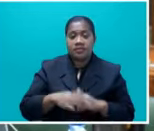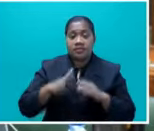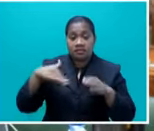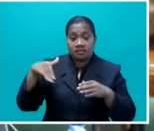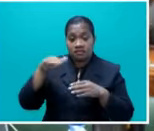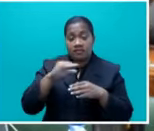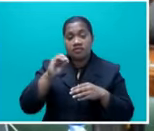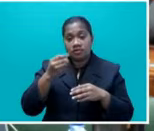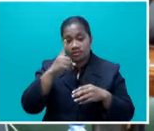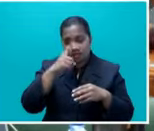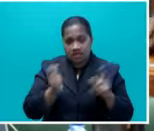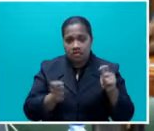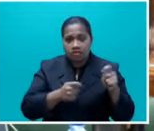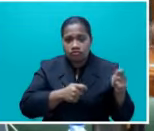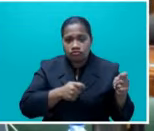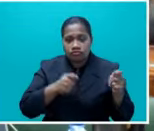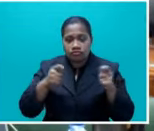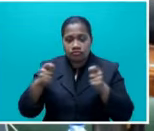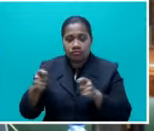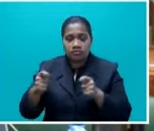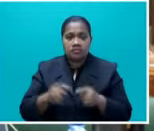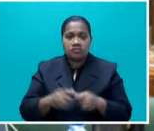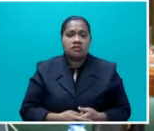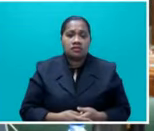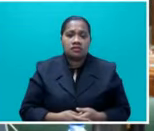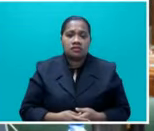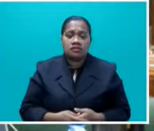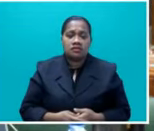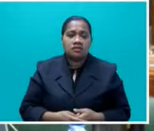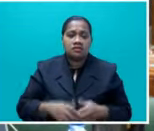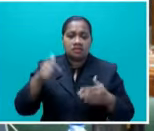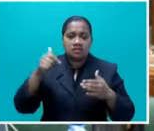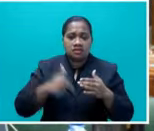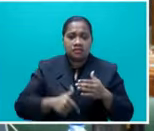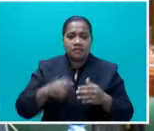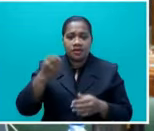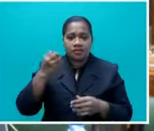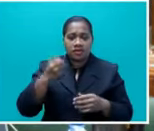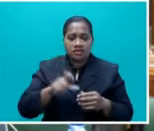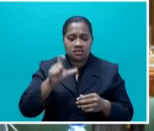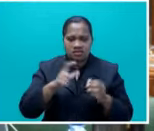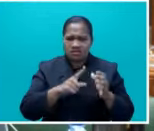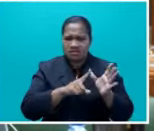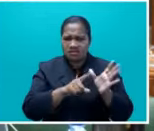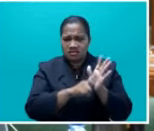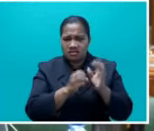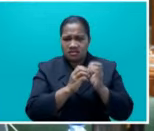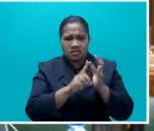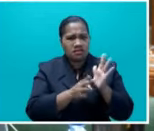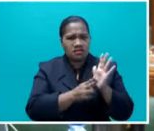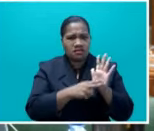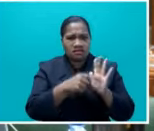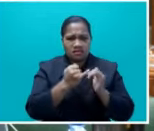to transition towards decarbonization. Why is it important to the Pacific, Madam Speaker? The late Tony de Bruyn,